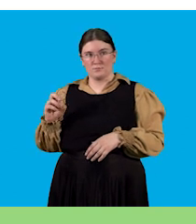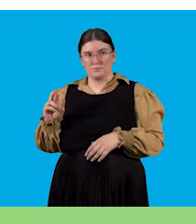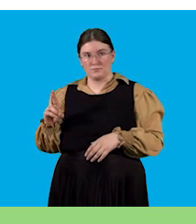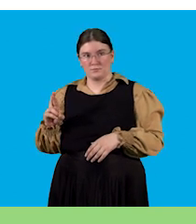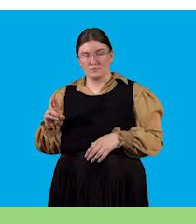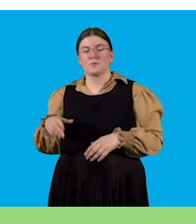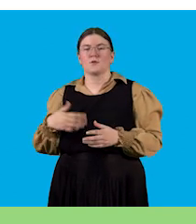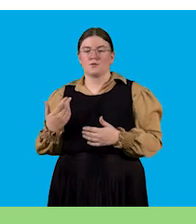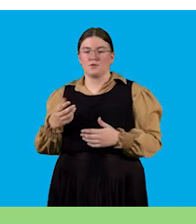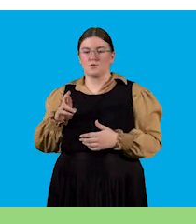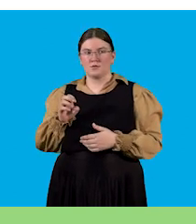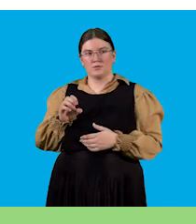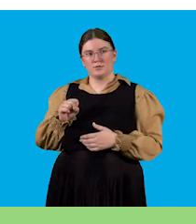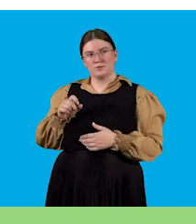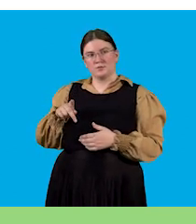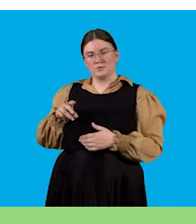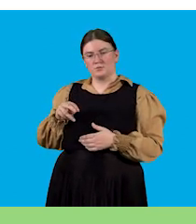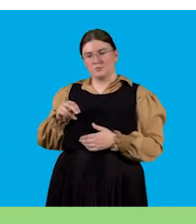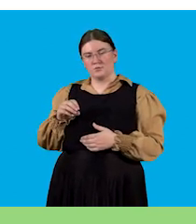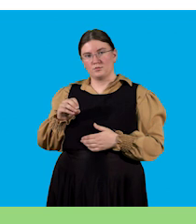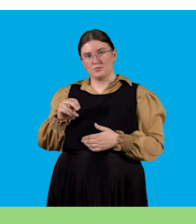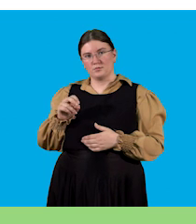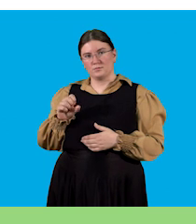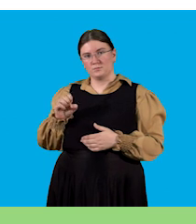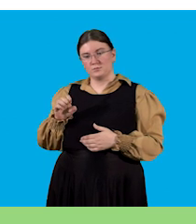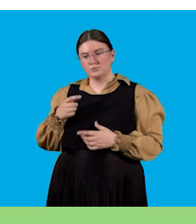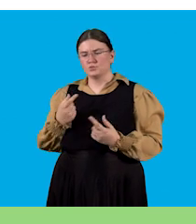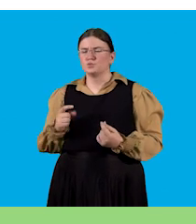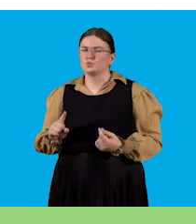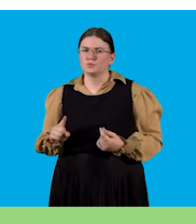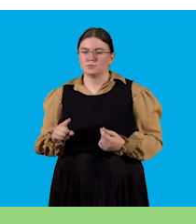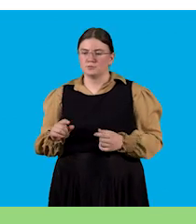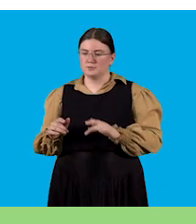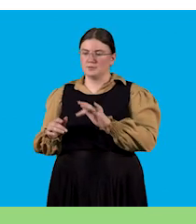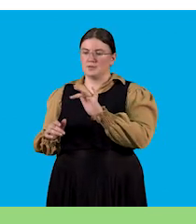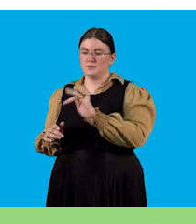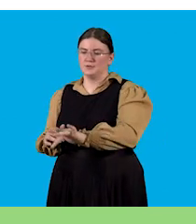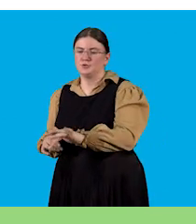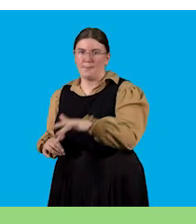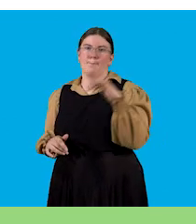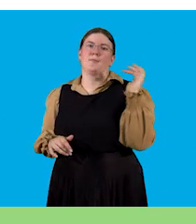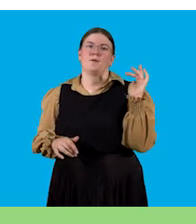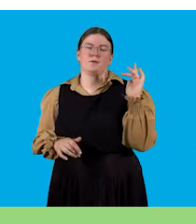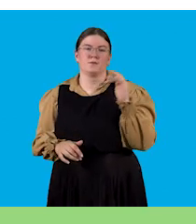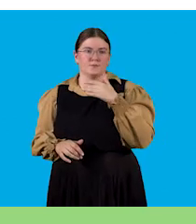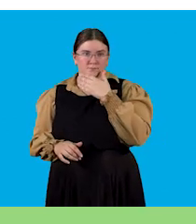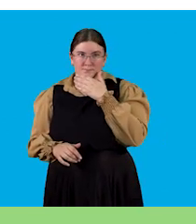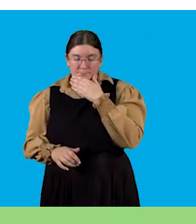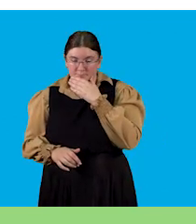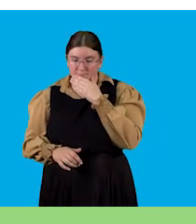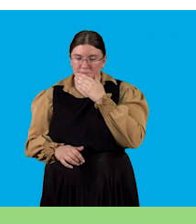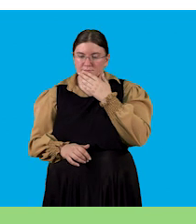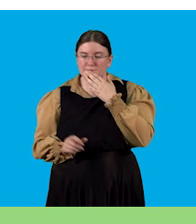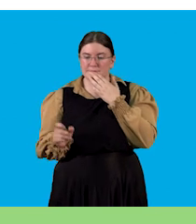response will be to remove the hand from the hot pot, and this is basically a message that is